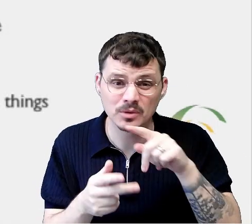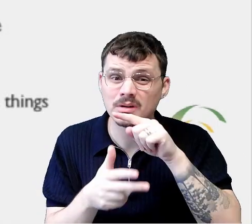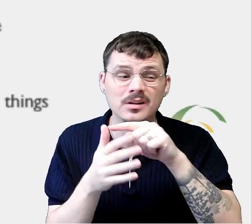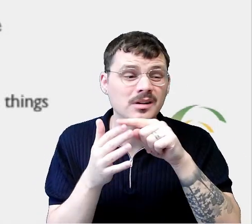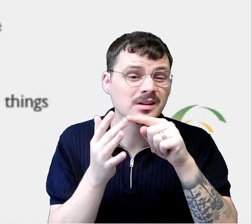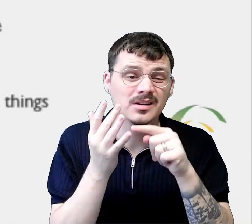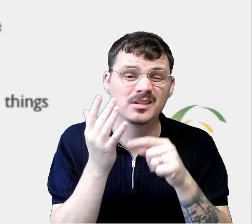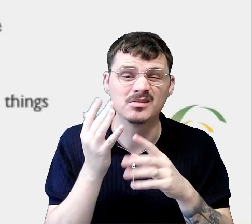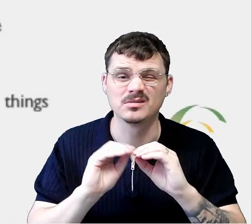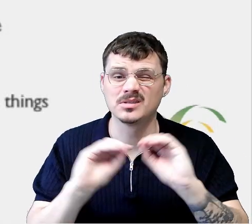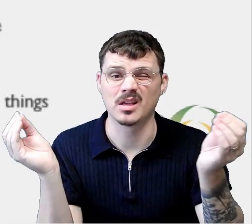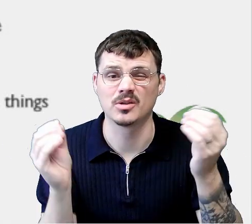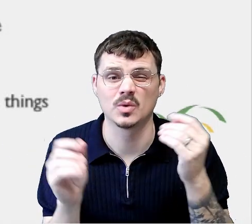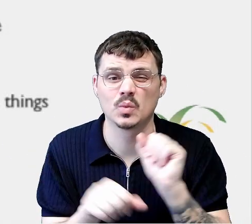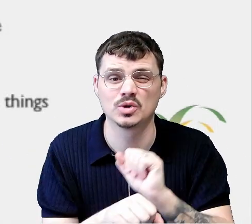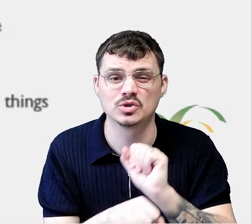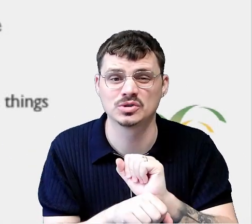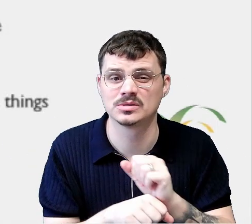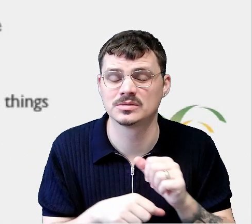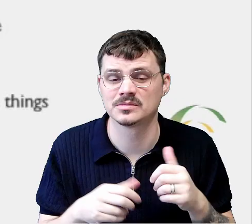all.